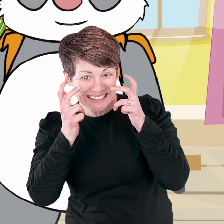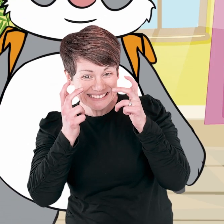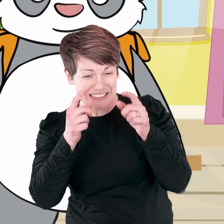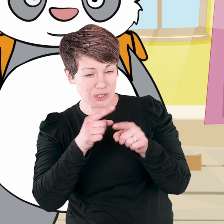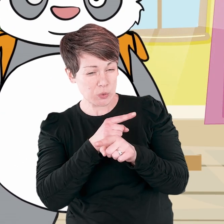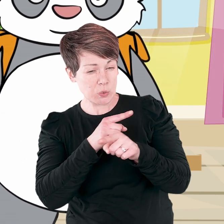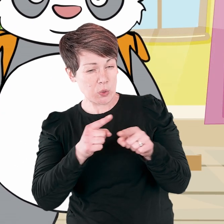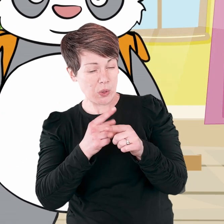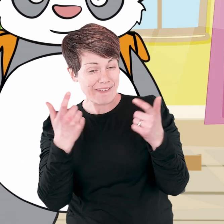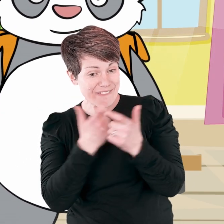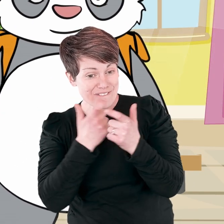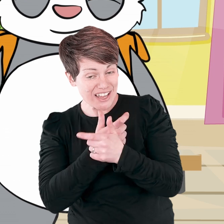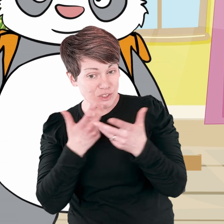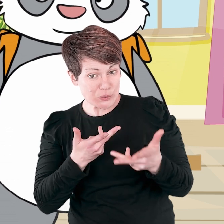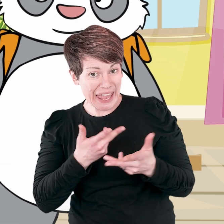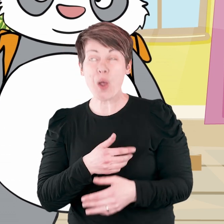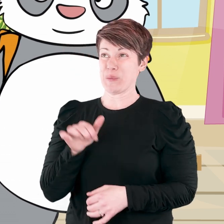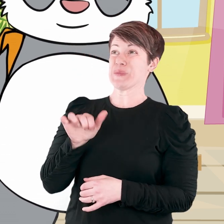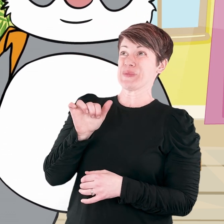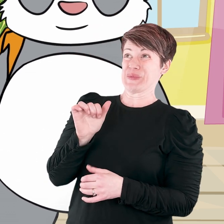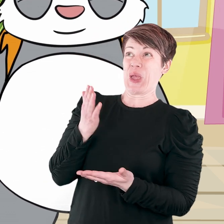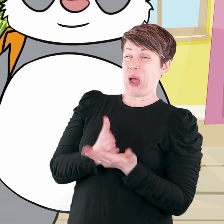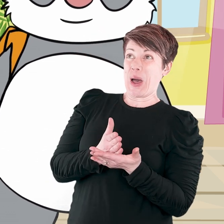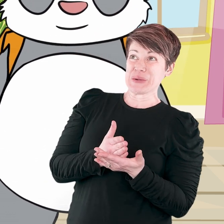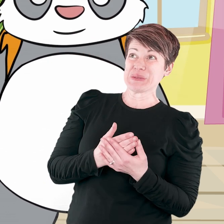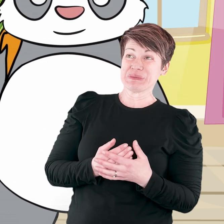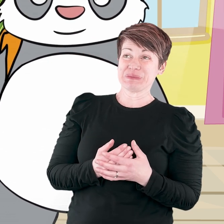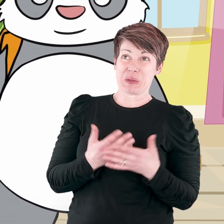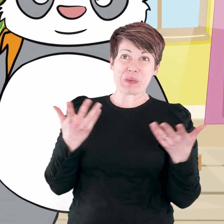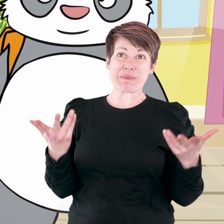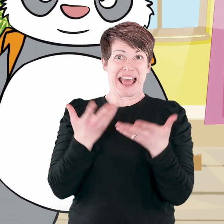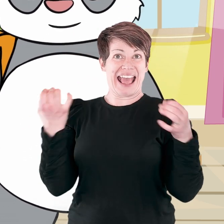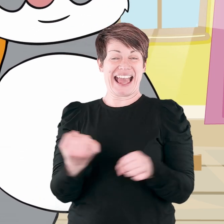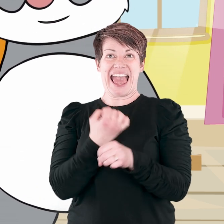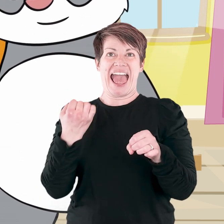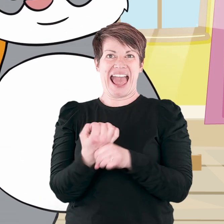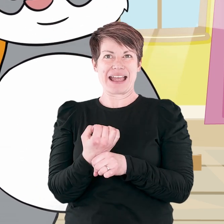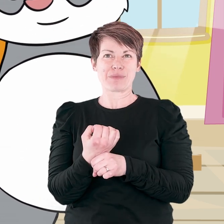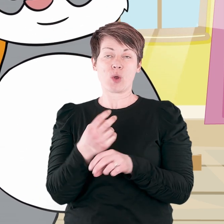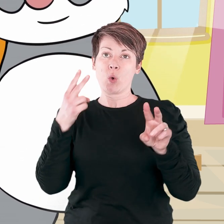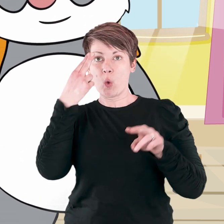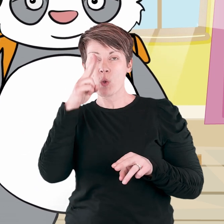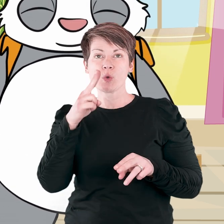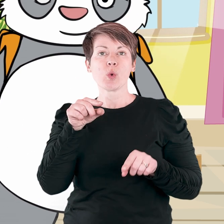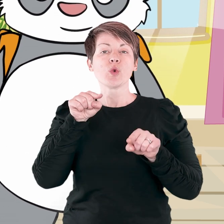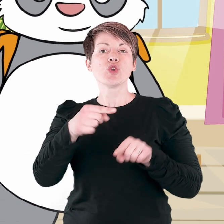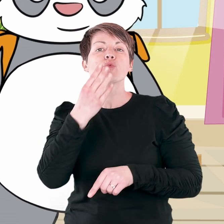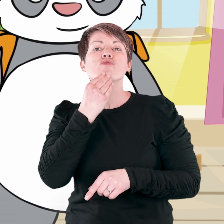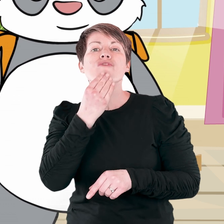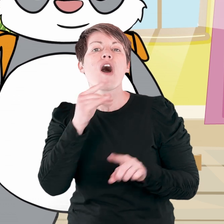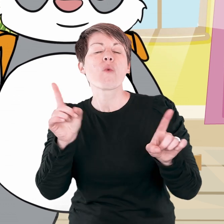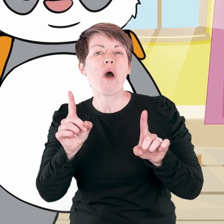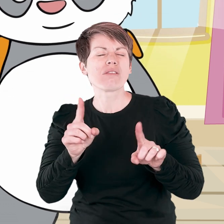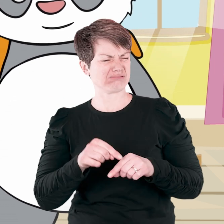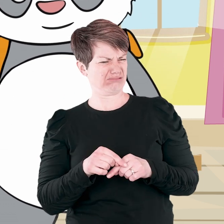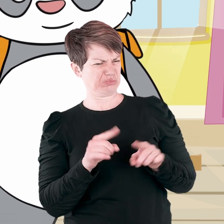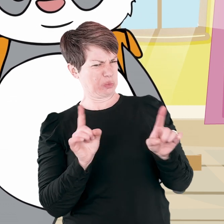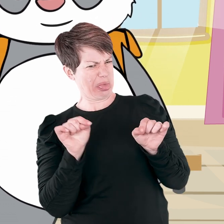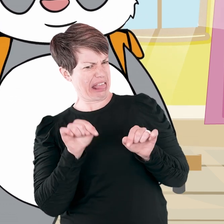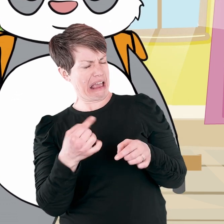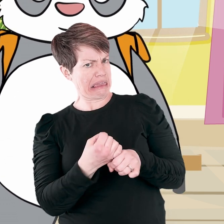Pandas! You look like you are having fun. Yes, we are, Mr. Narrator. We're playing a game of Would You Rather? Would